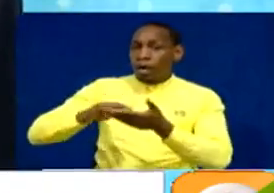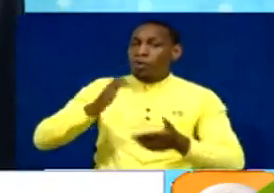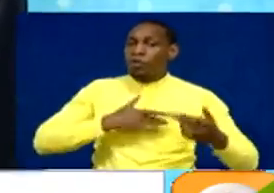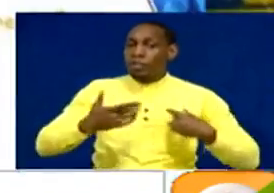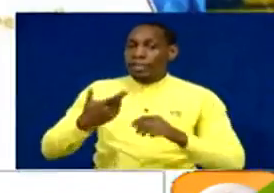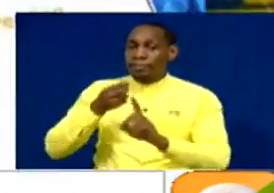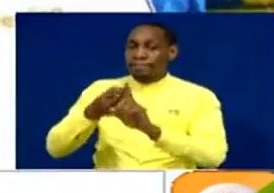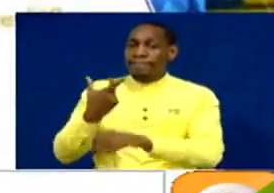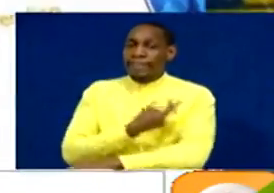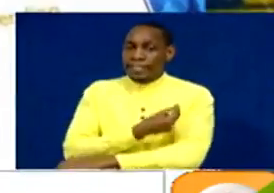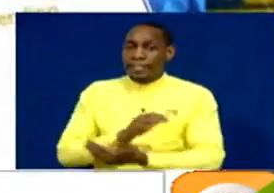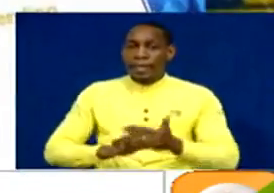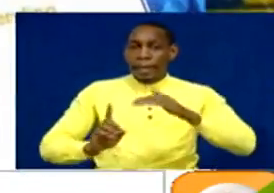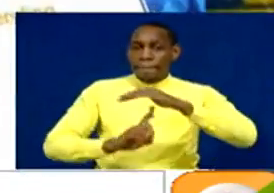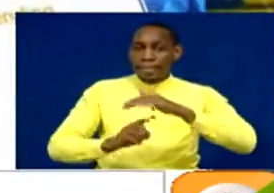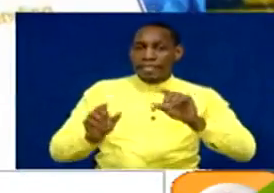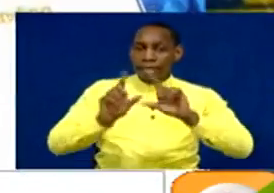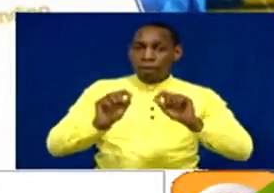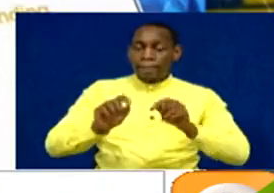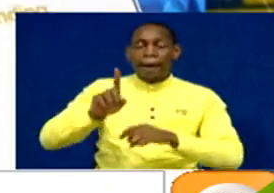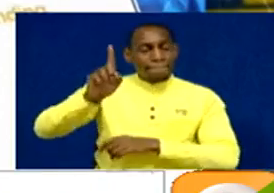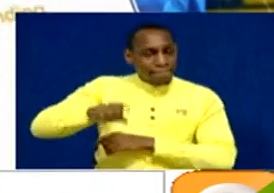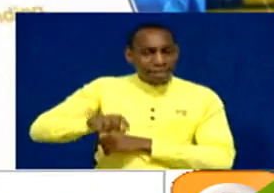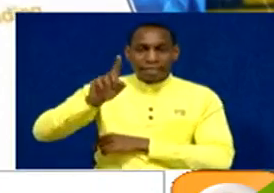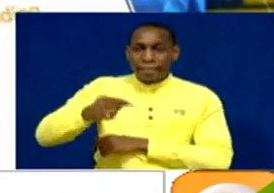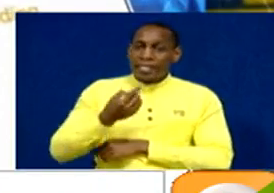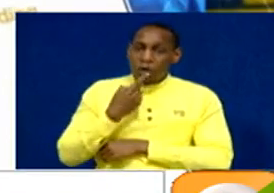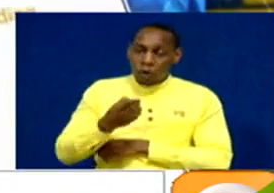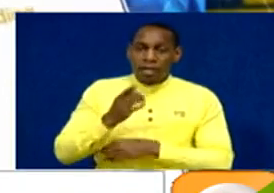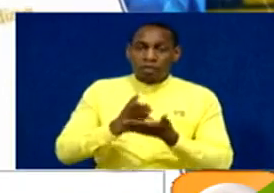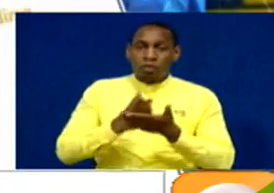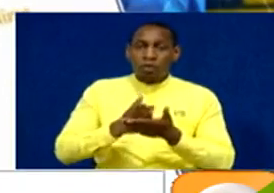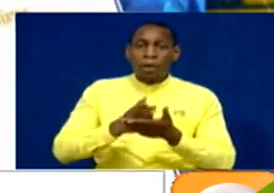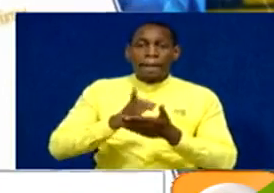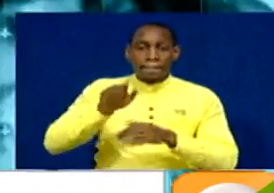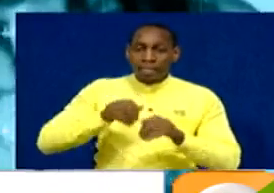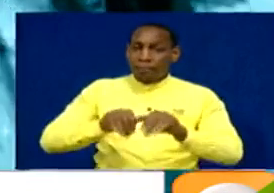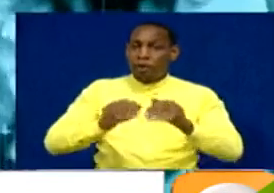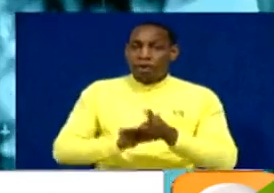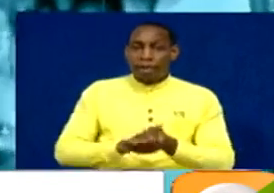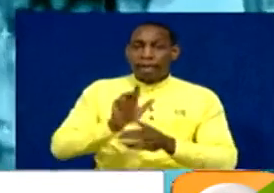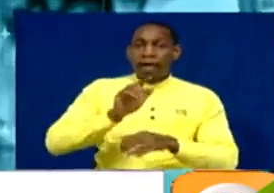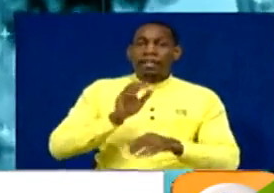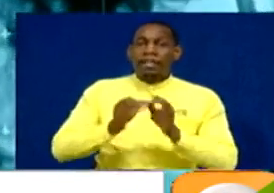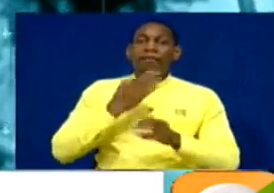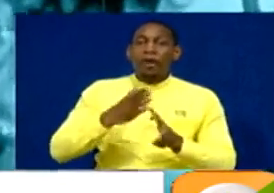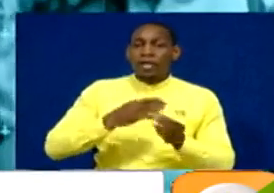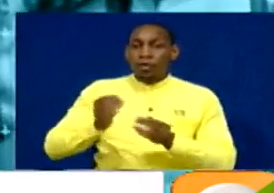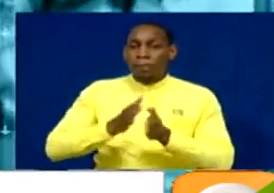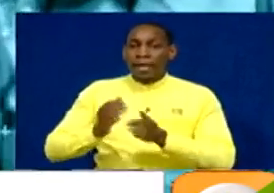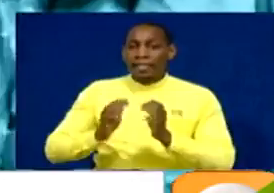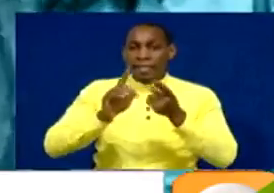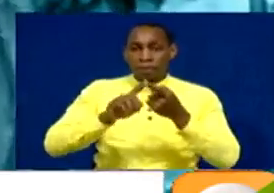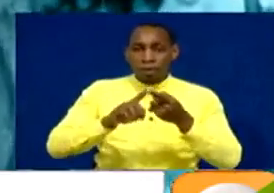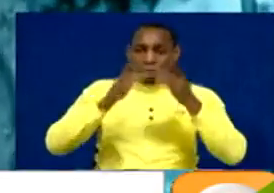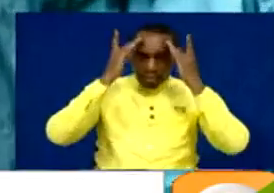of the vaccination. As the ministry puts it, whether you like it or not, these directives will have to be adhered to. If you plan to attend organized events